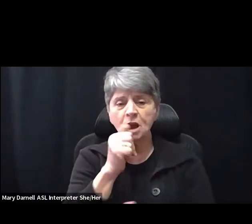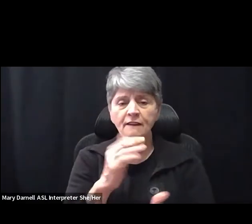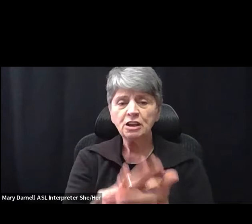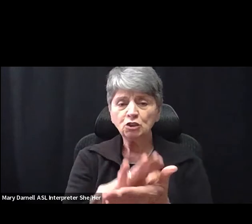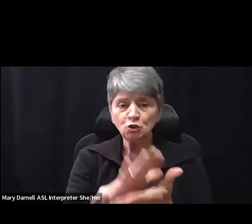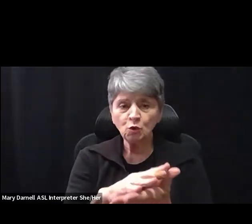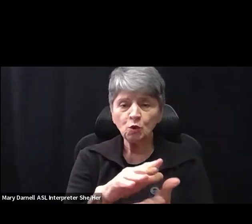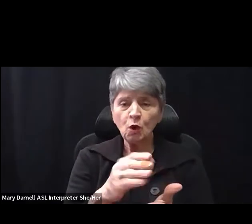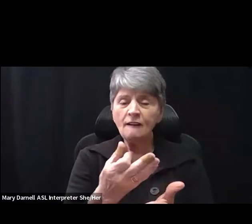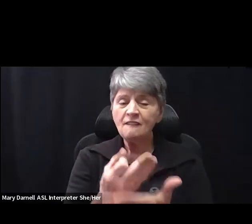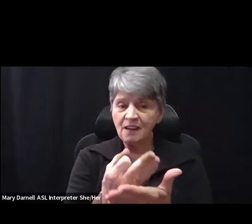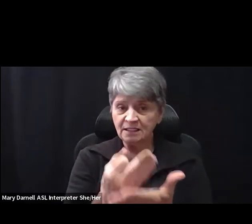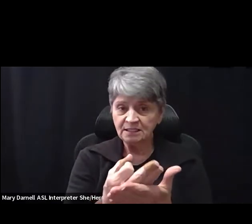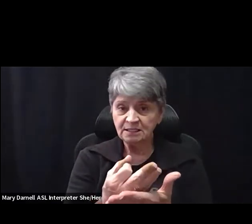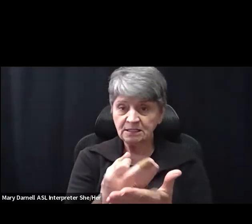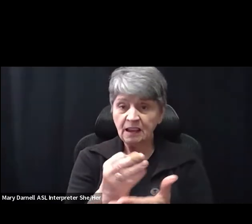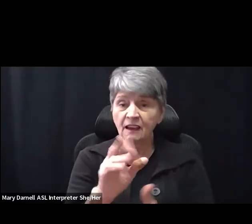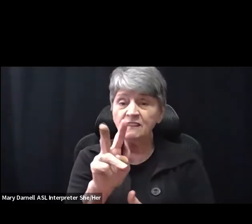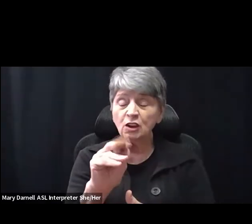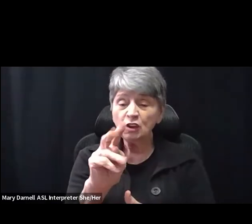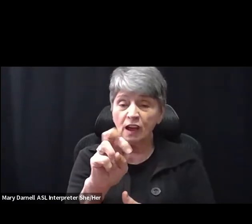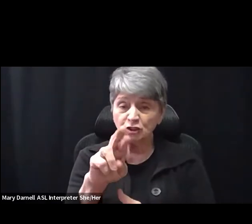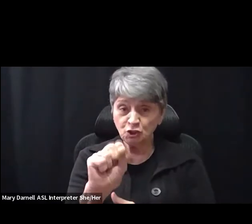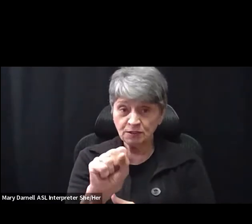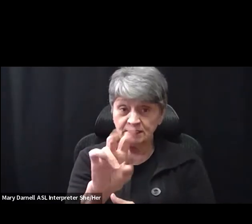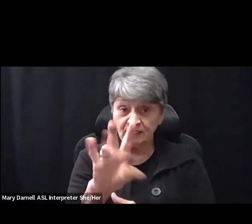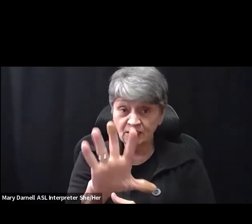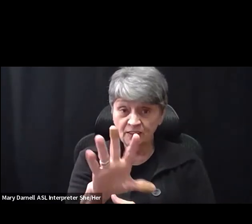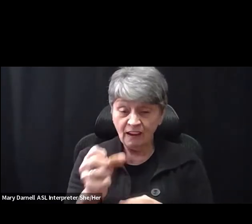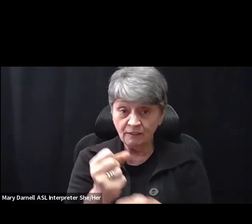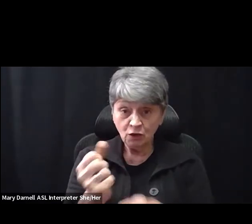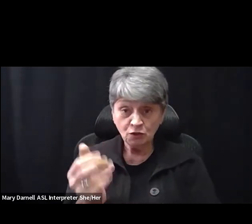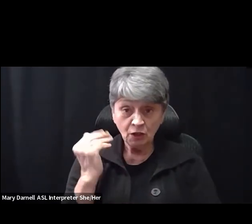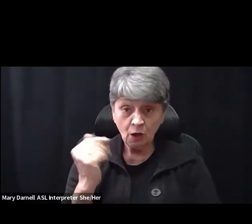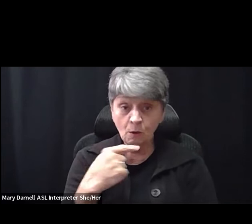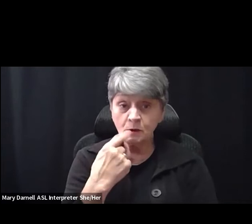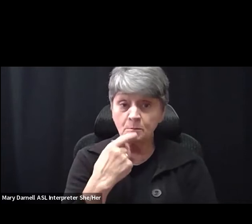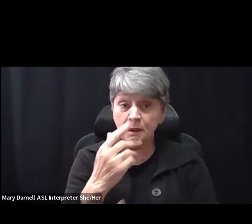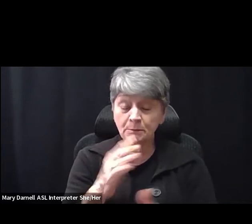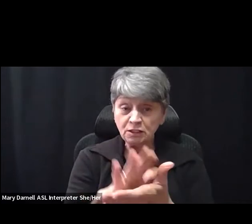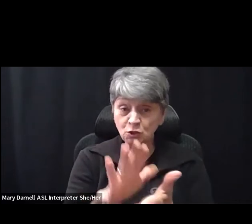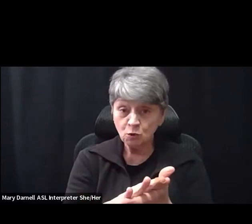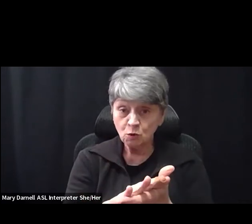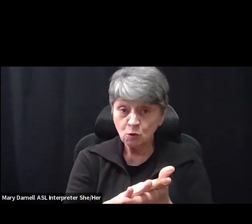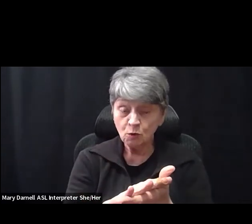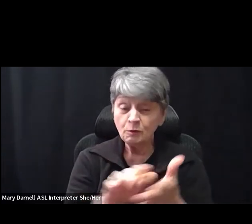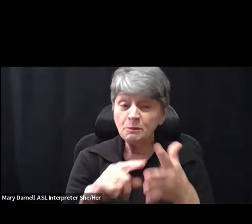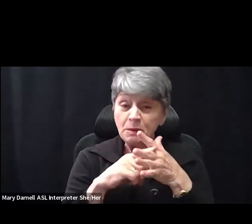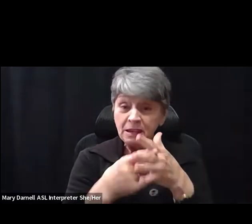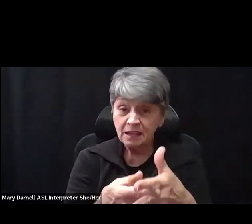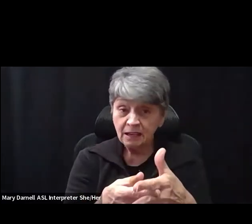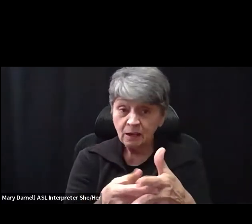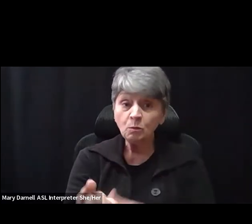back to our founding manifesto 75 years ago, we are public school proud from our roots. We understand that public schools are